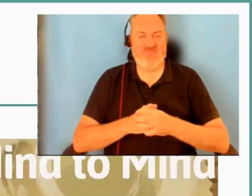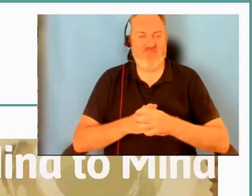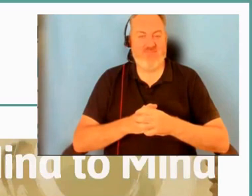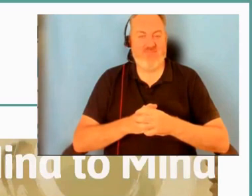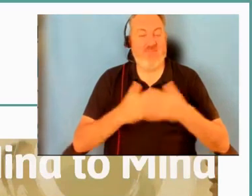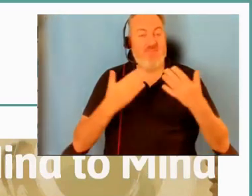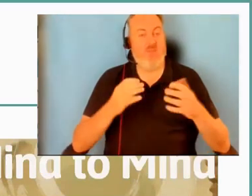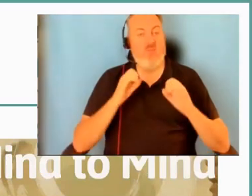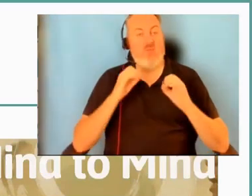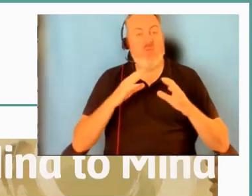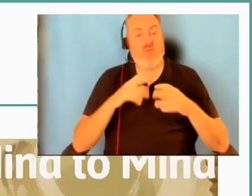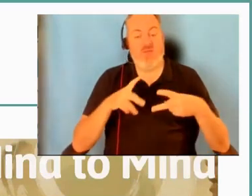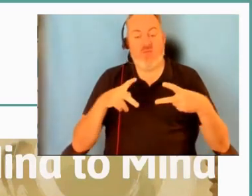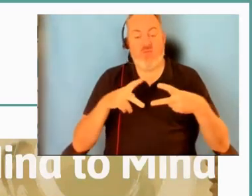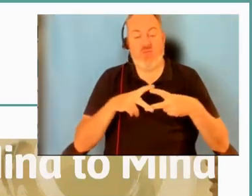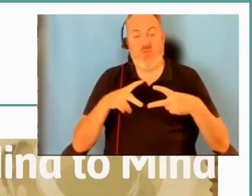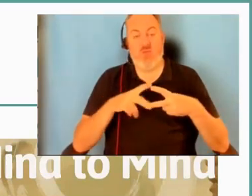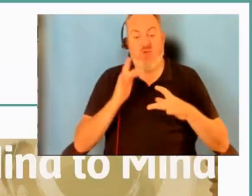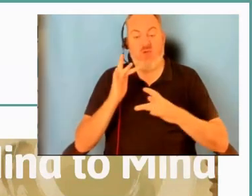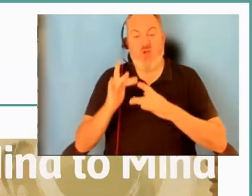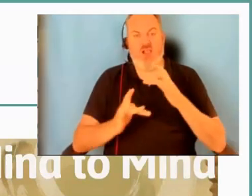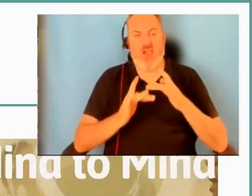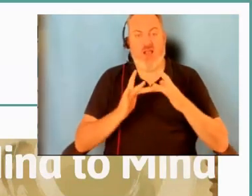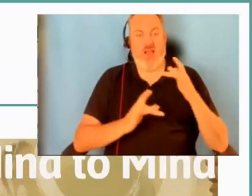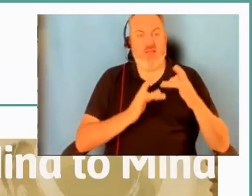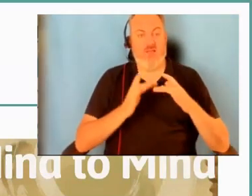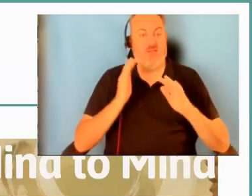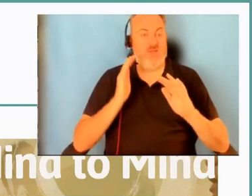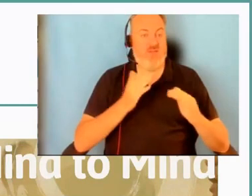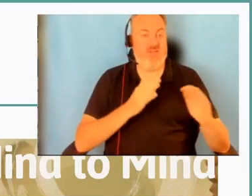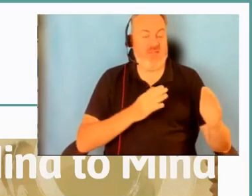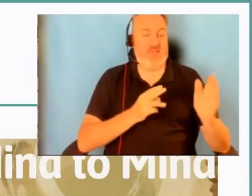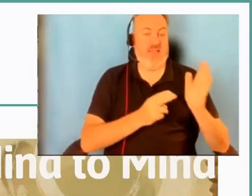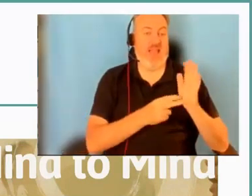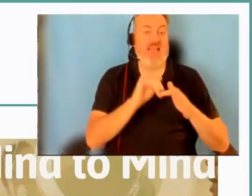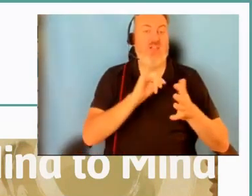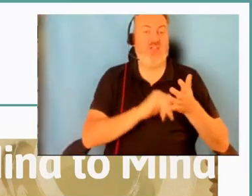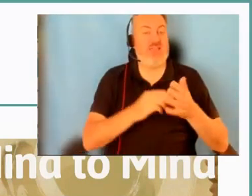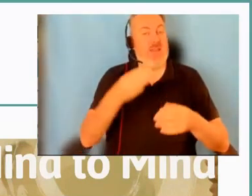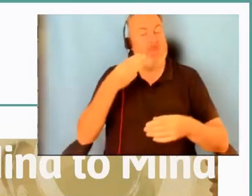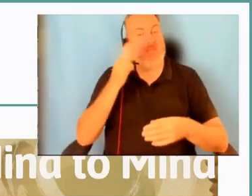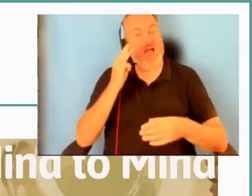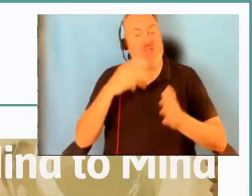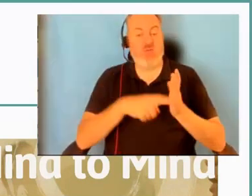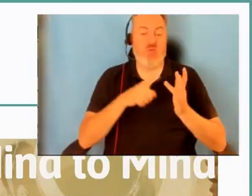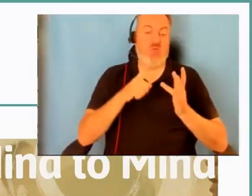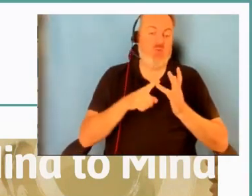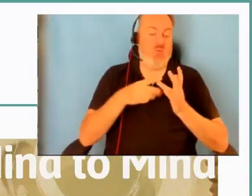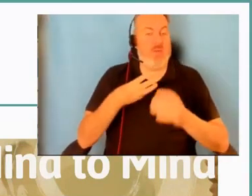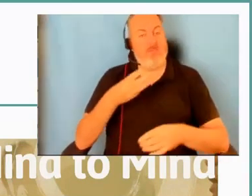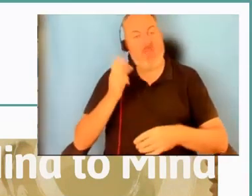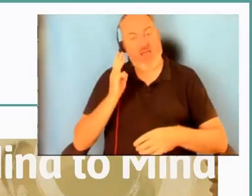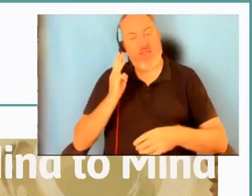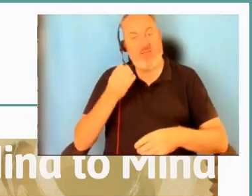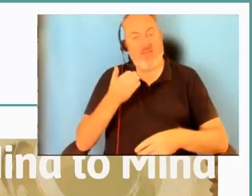I'm just going to chat about two online services now. So NHS Mind to Mind is a new website that is hosted